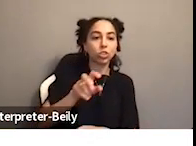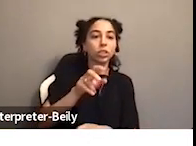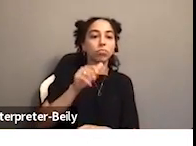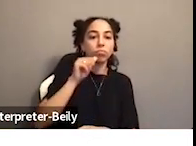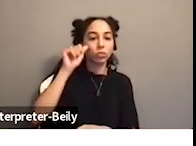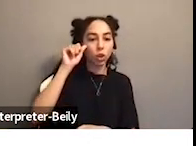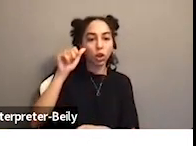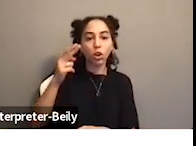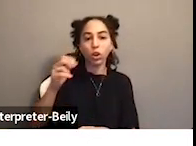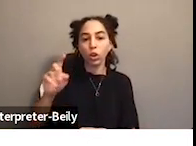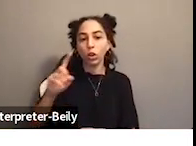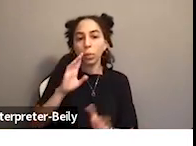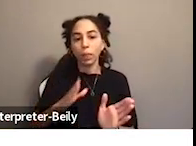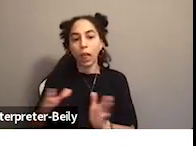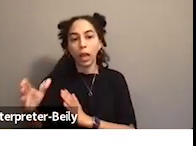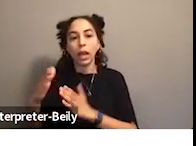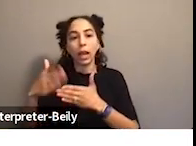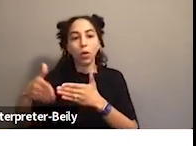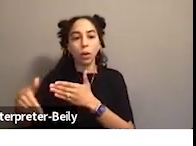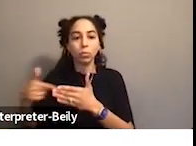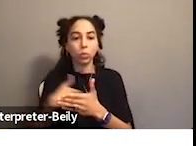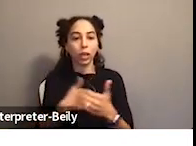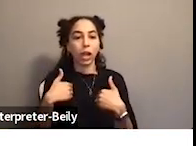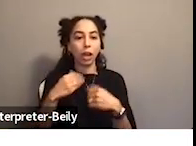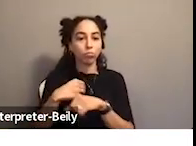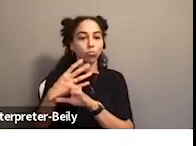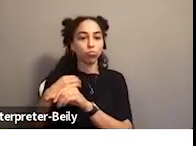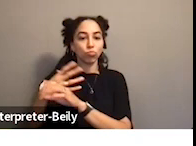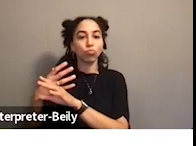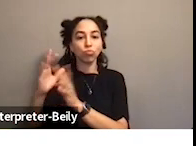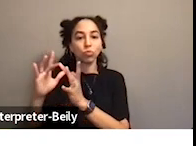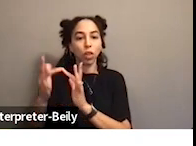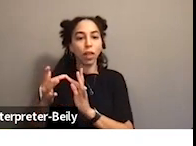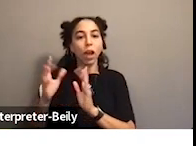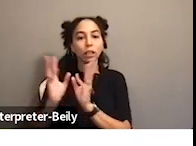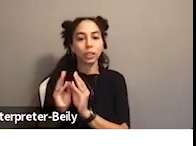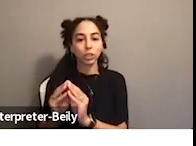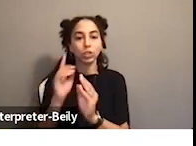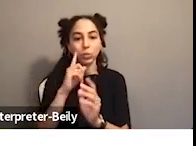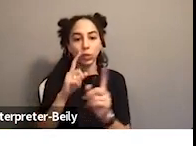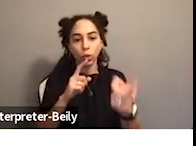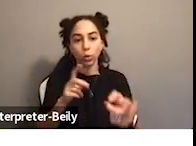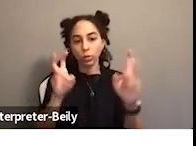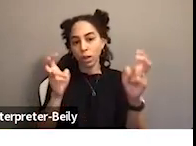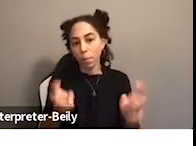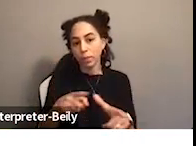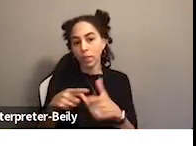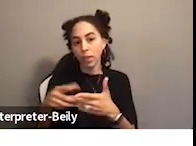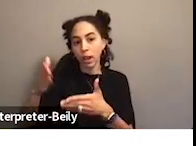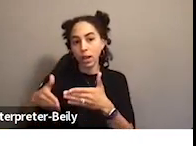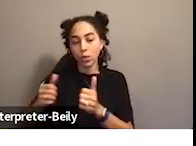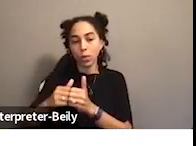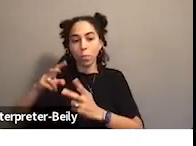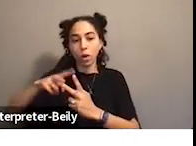outcomes. And we had virtual sessions on those topics, and then we ended it with in partnership